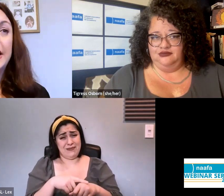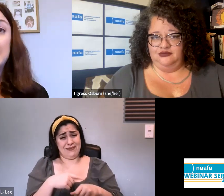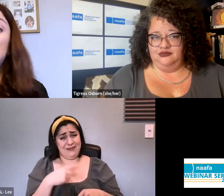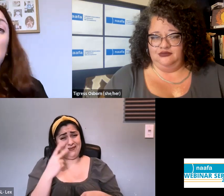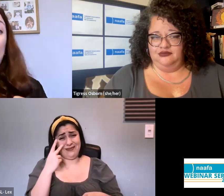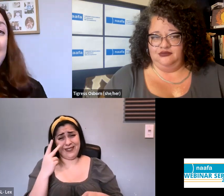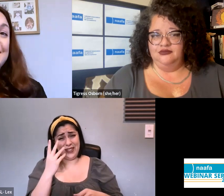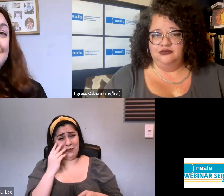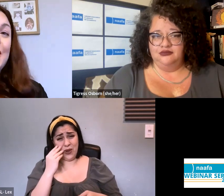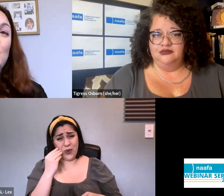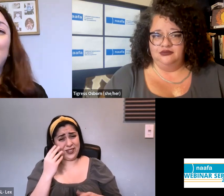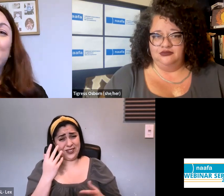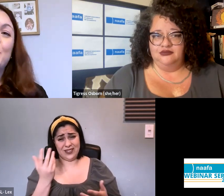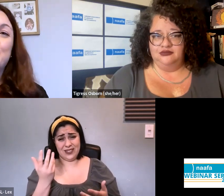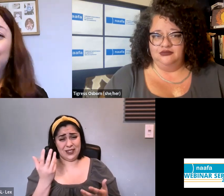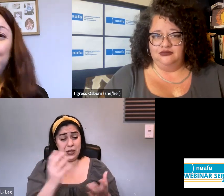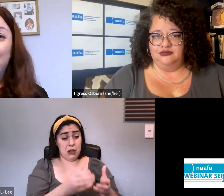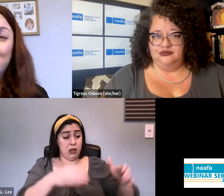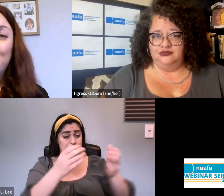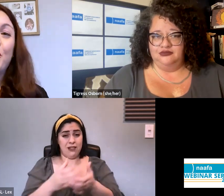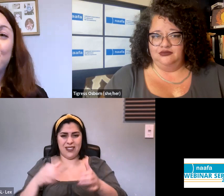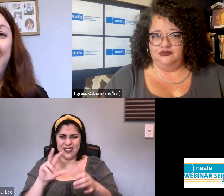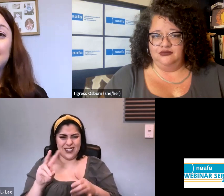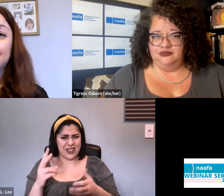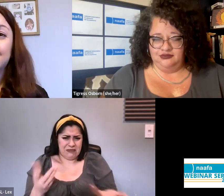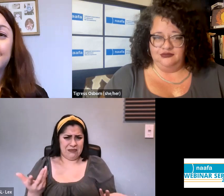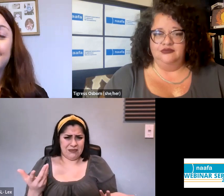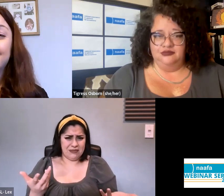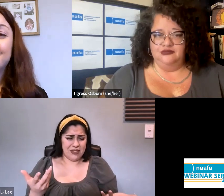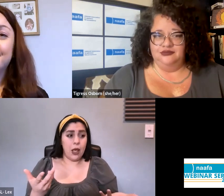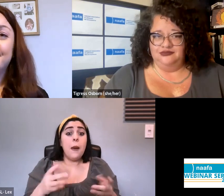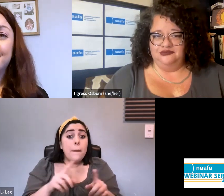into one. Not a single one of those people were fat.